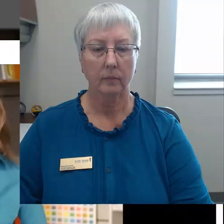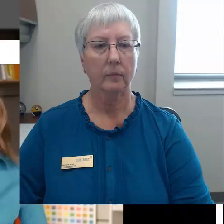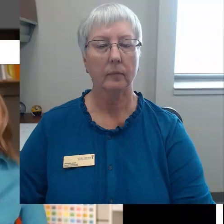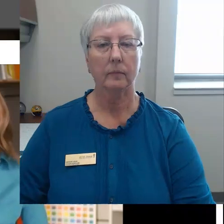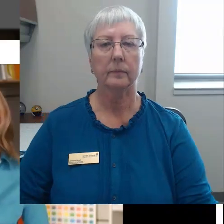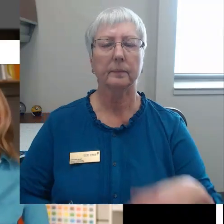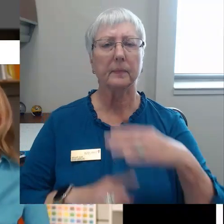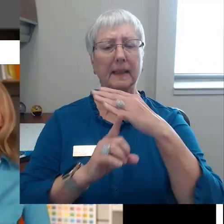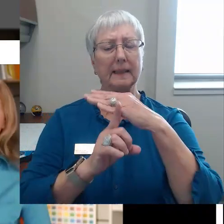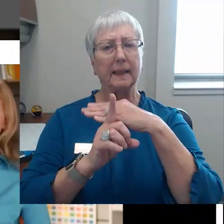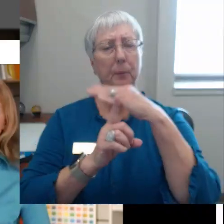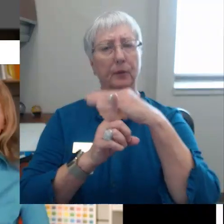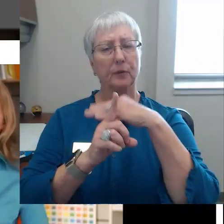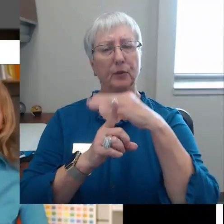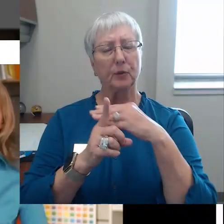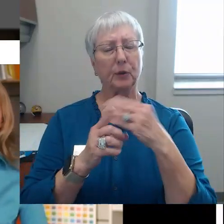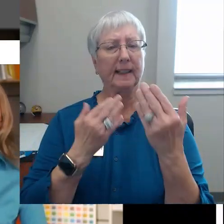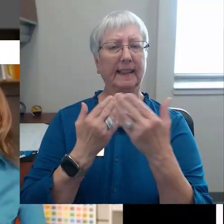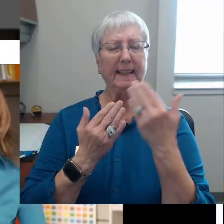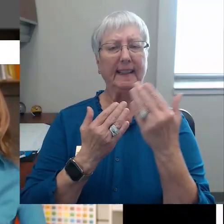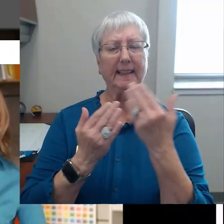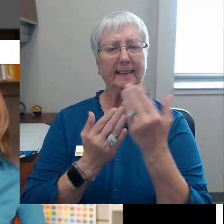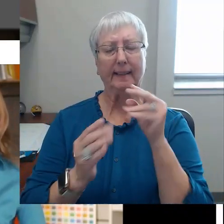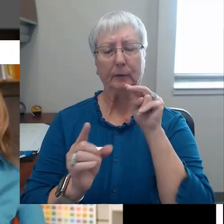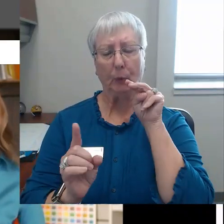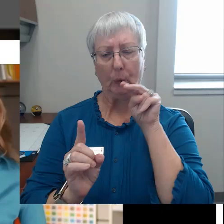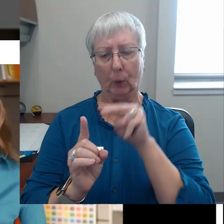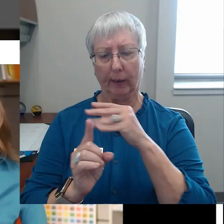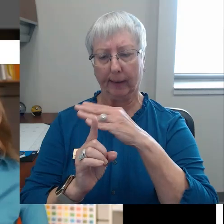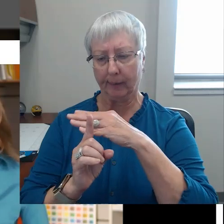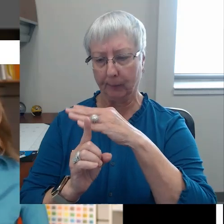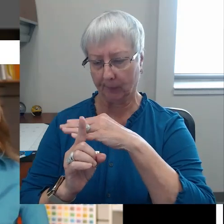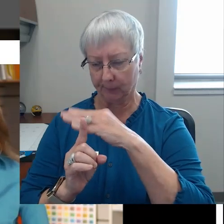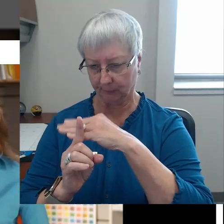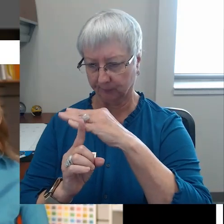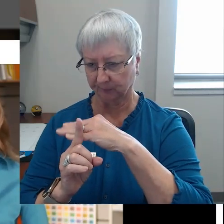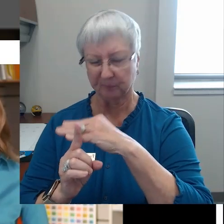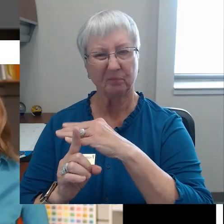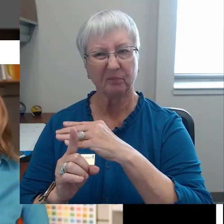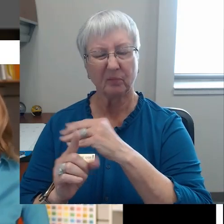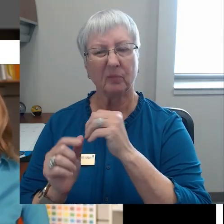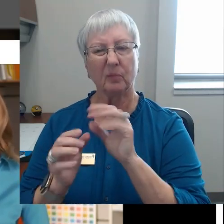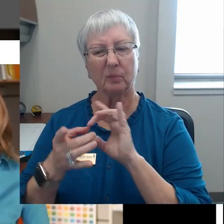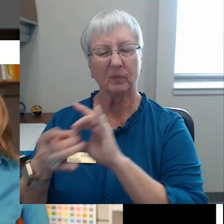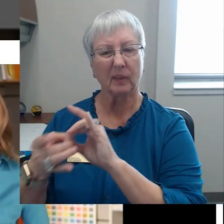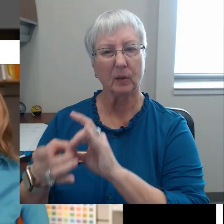Temperature is easy to measure when you're talking about the weather. Just look at a thermometer. The temperature of a color is not as